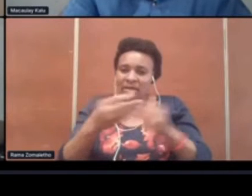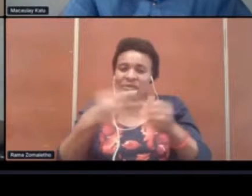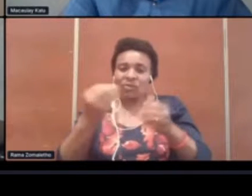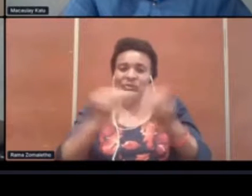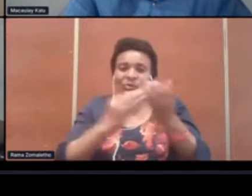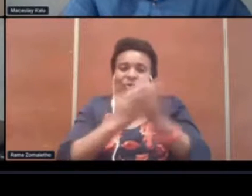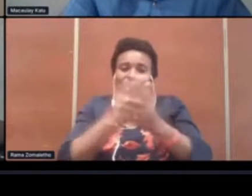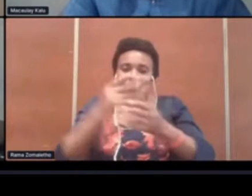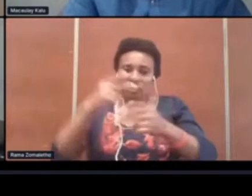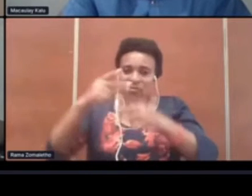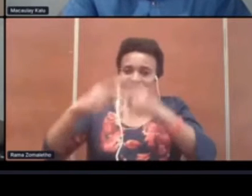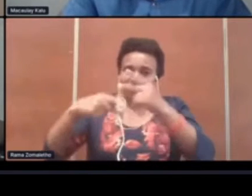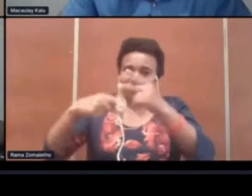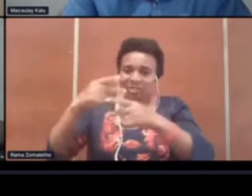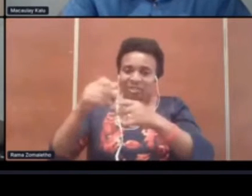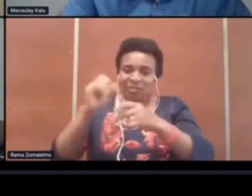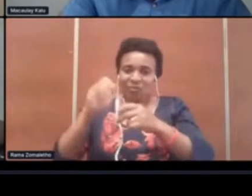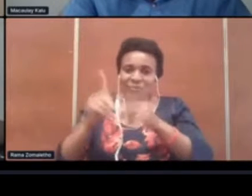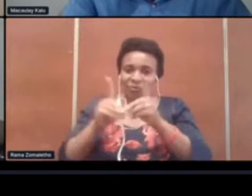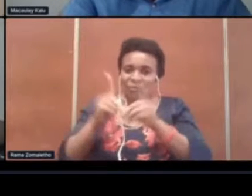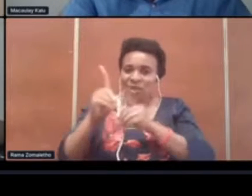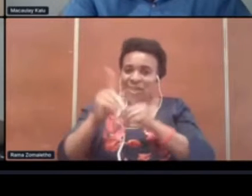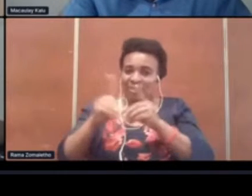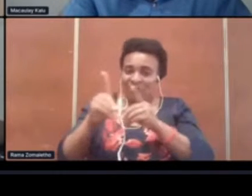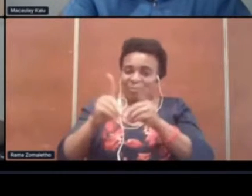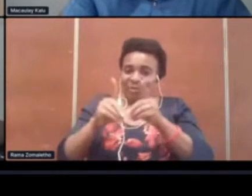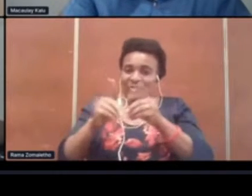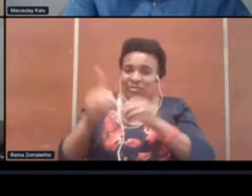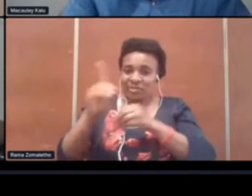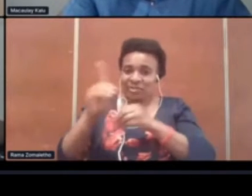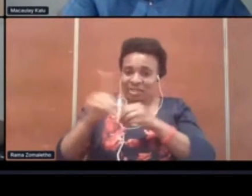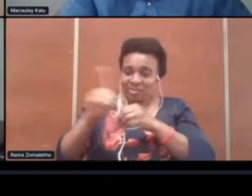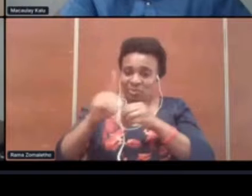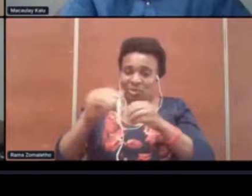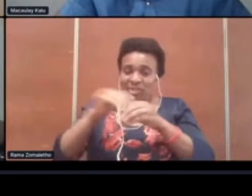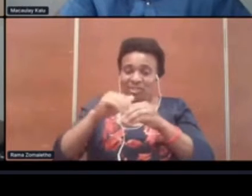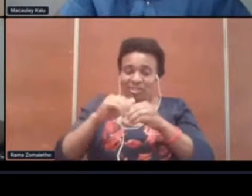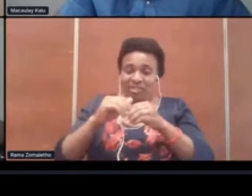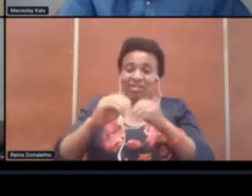continent with a lot of money that are not measured as well. So we talk about 80